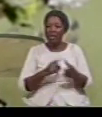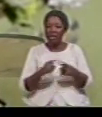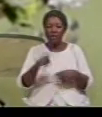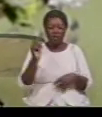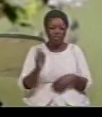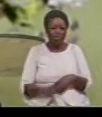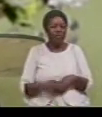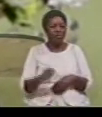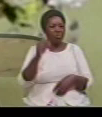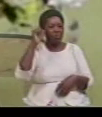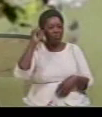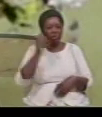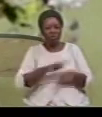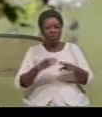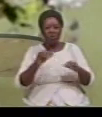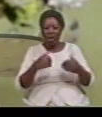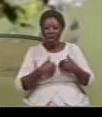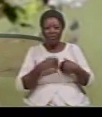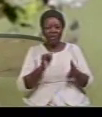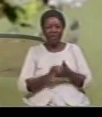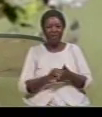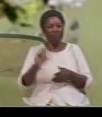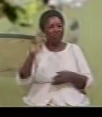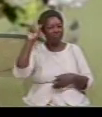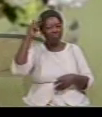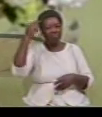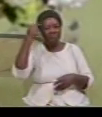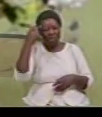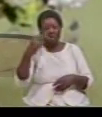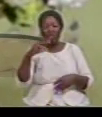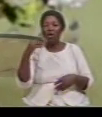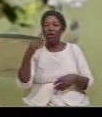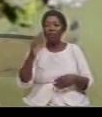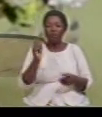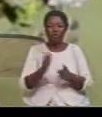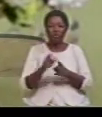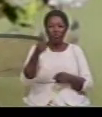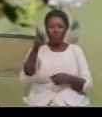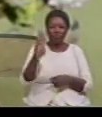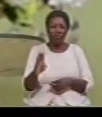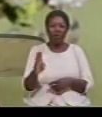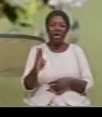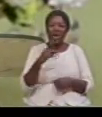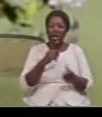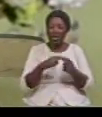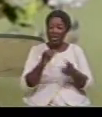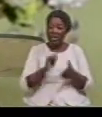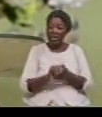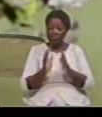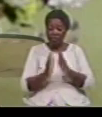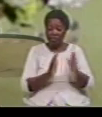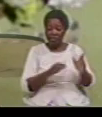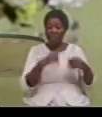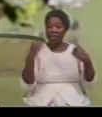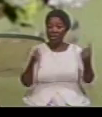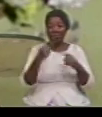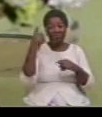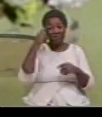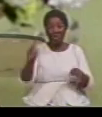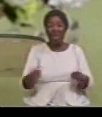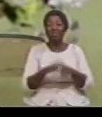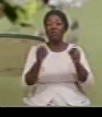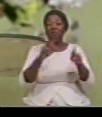misunderstanding, which may provide a fertile breeding ground for sin in the church. Number 3, we